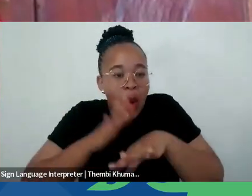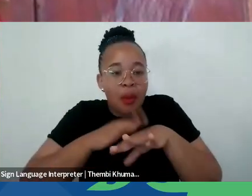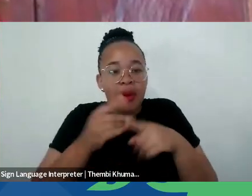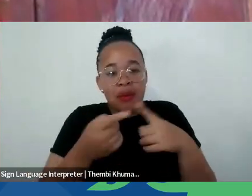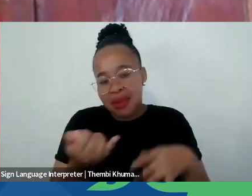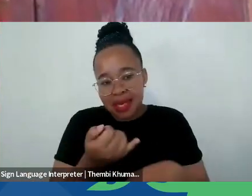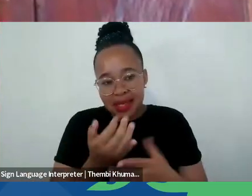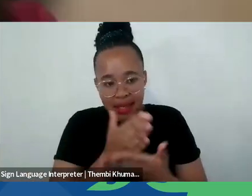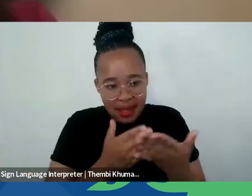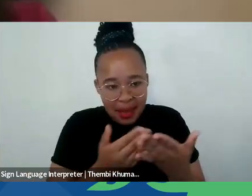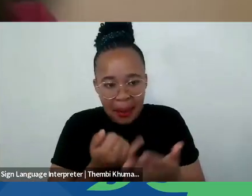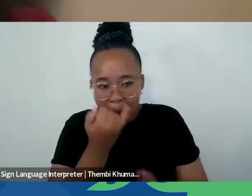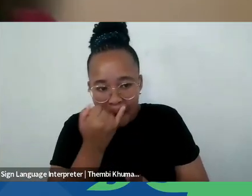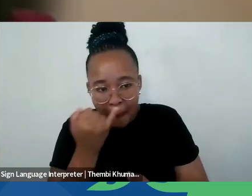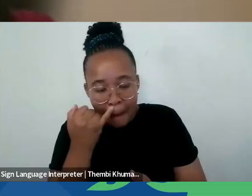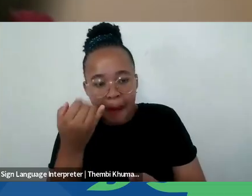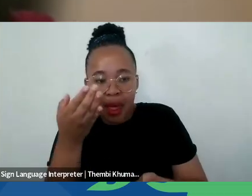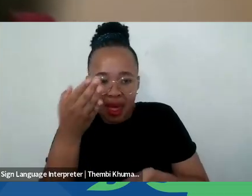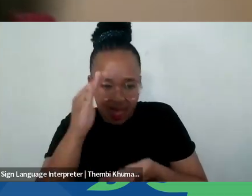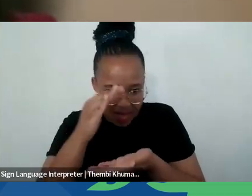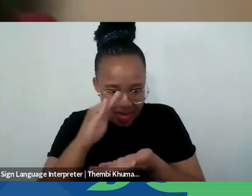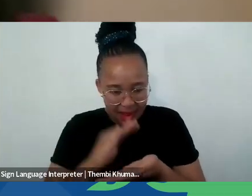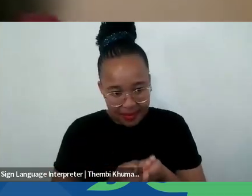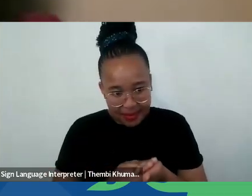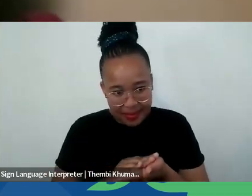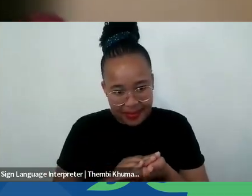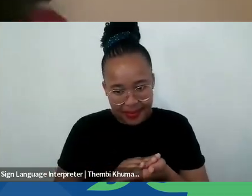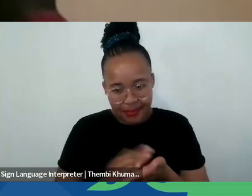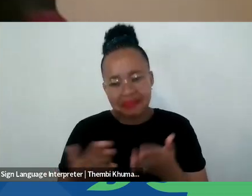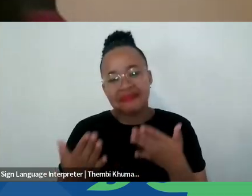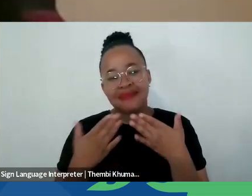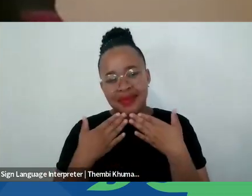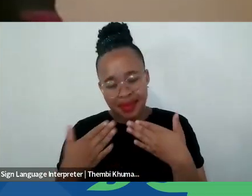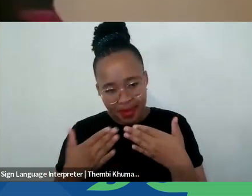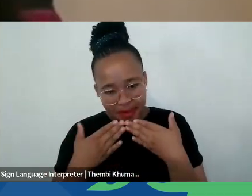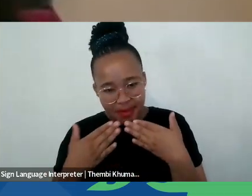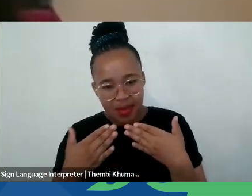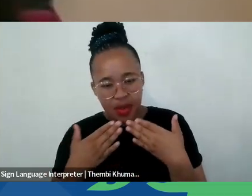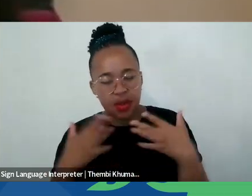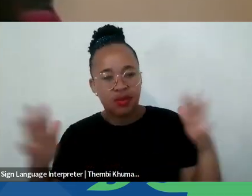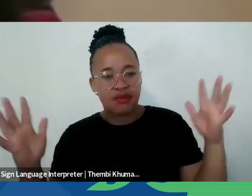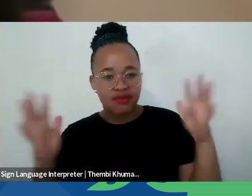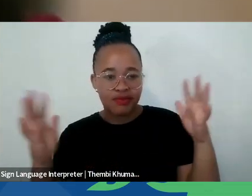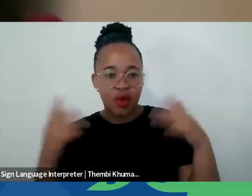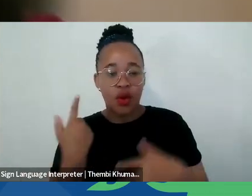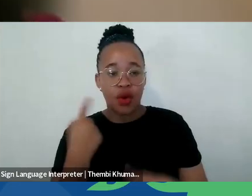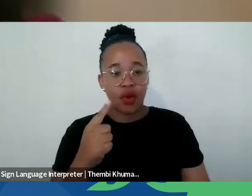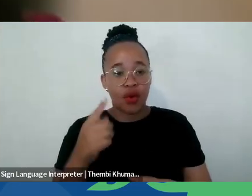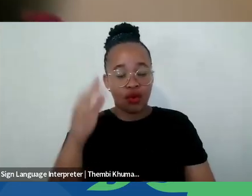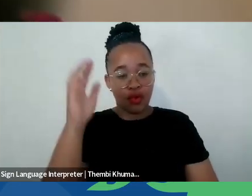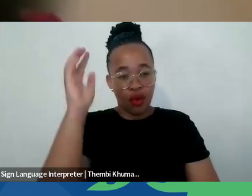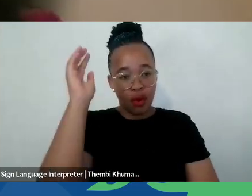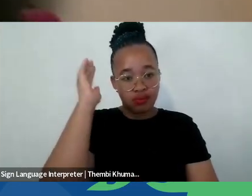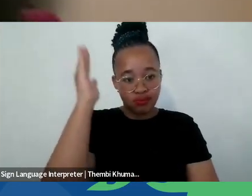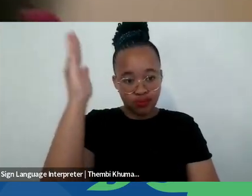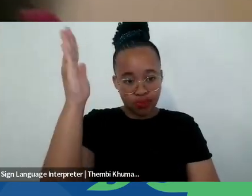you. Thank you so much, Darlene. And thank you again for your presentation. Please share the links to those e-learning platforms. I already saw